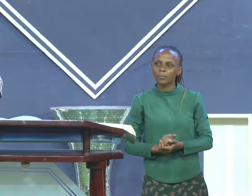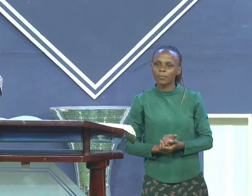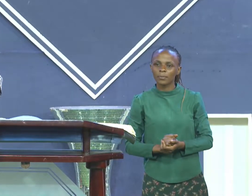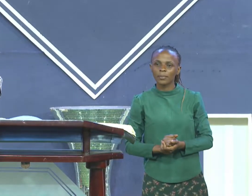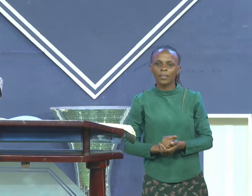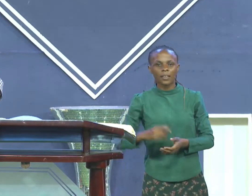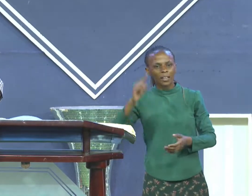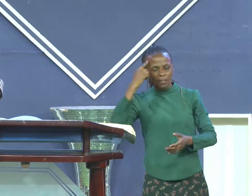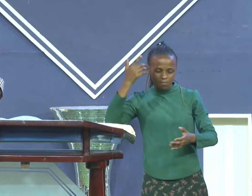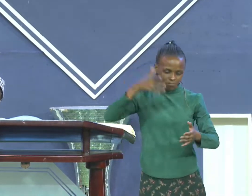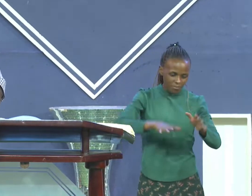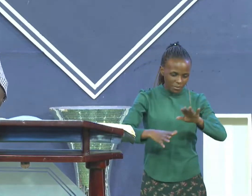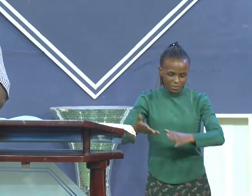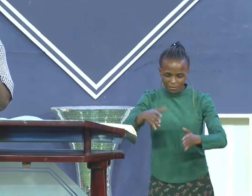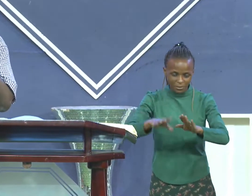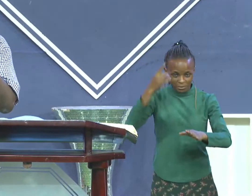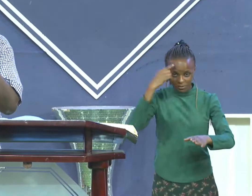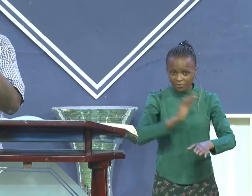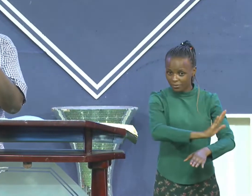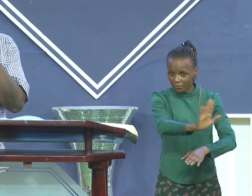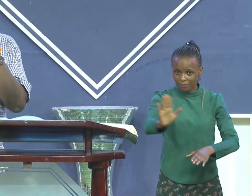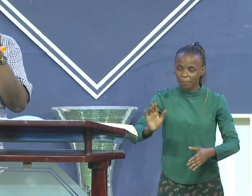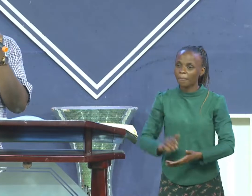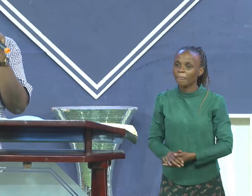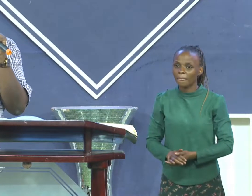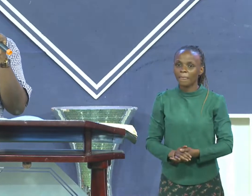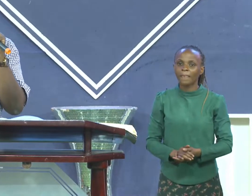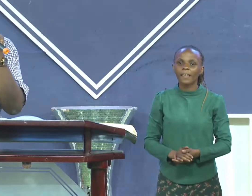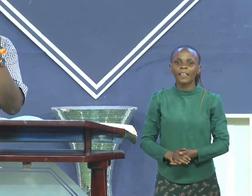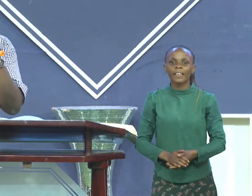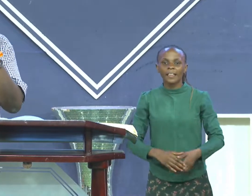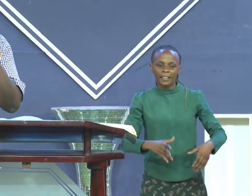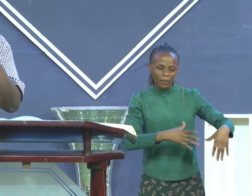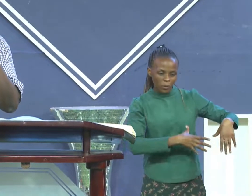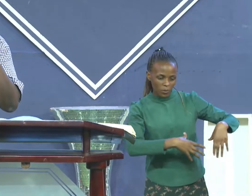a package for them. And they were living with